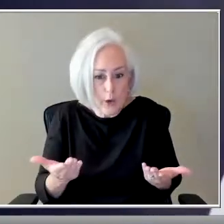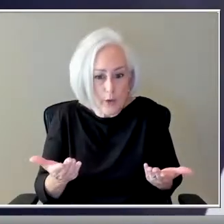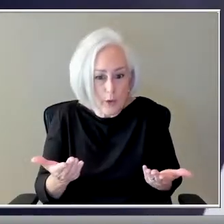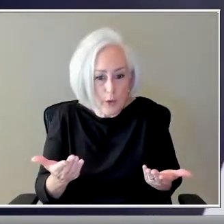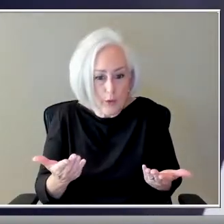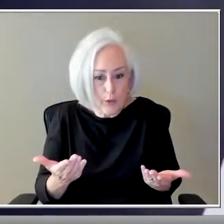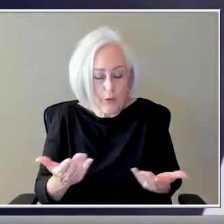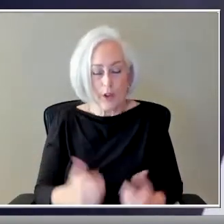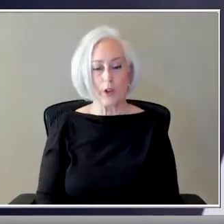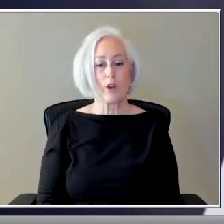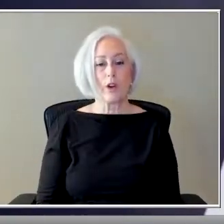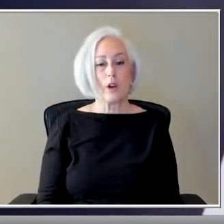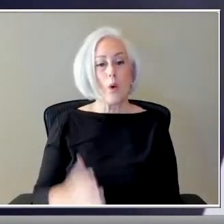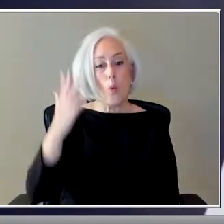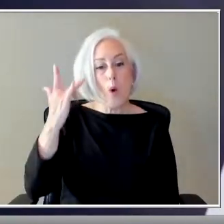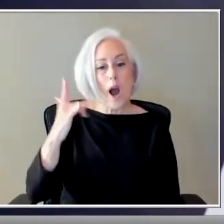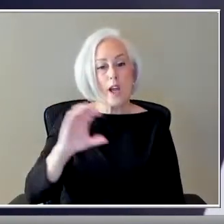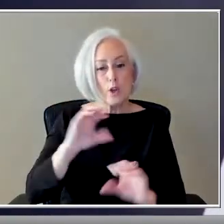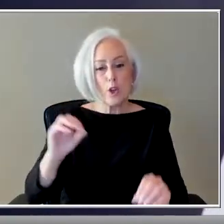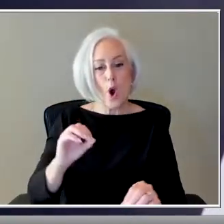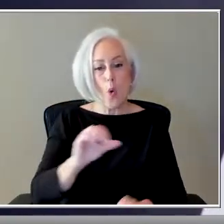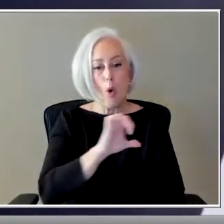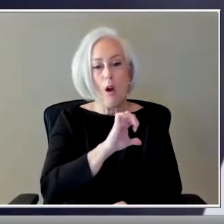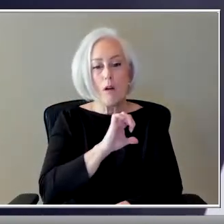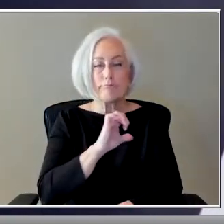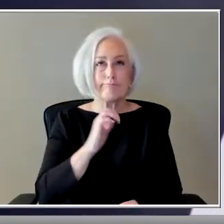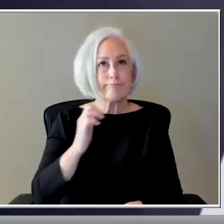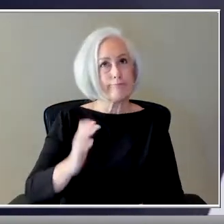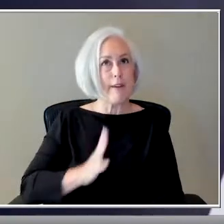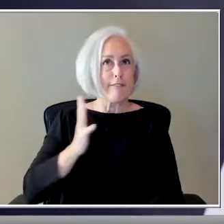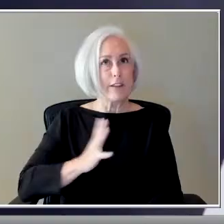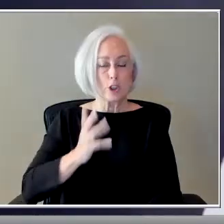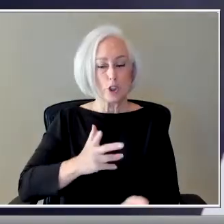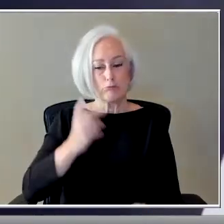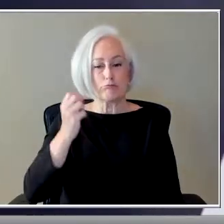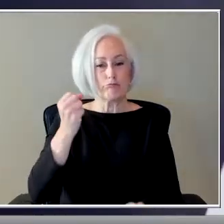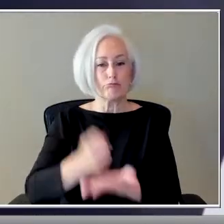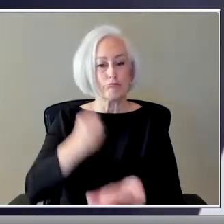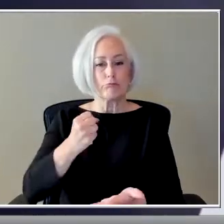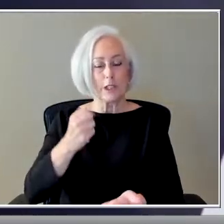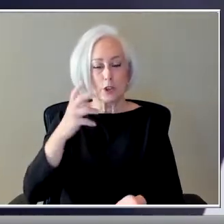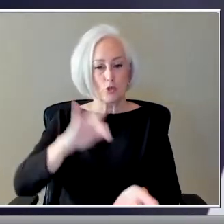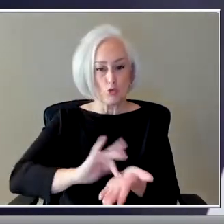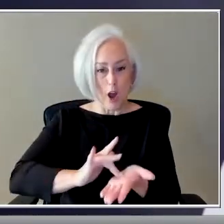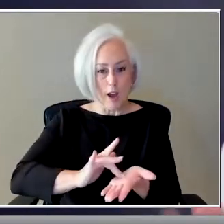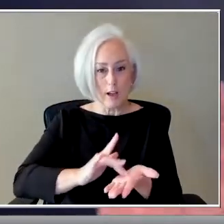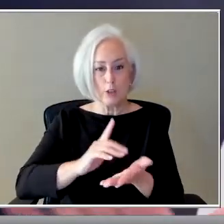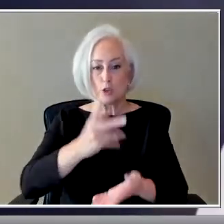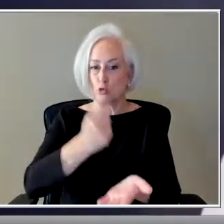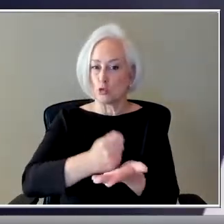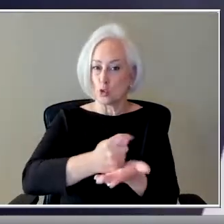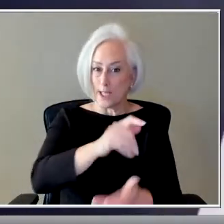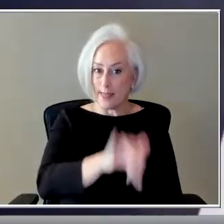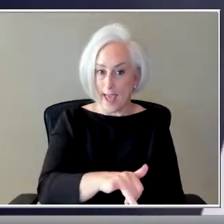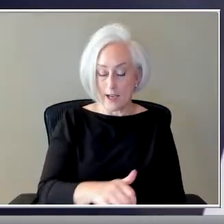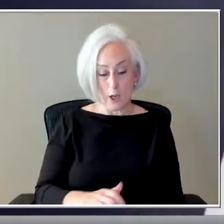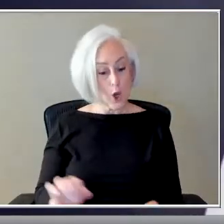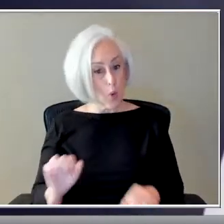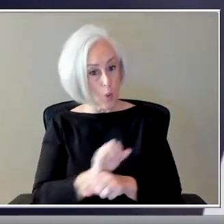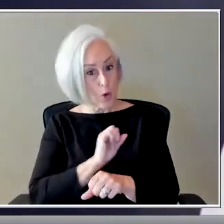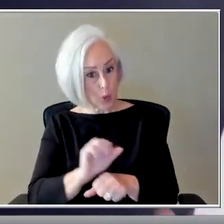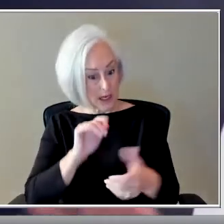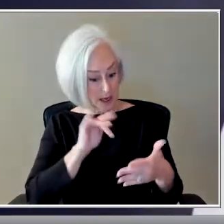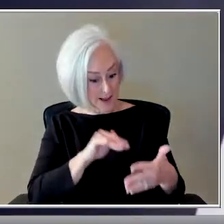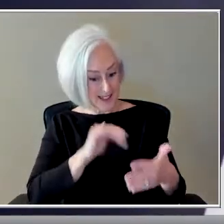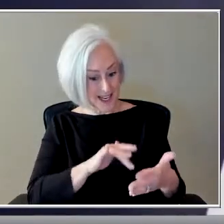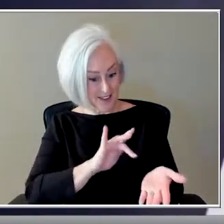no drugs officially approved for treating Lp(a) as of yet. We're working on drug studies now that do lower it up to 98%, but they're